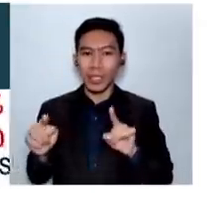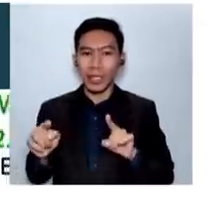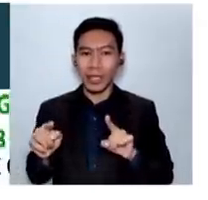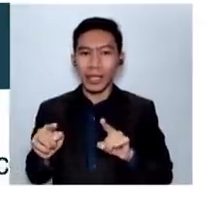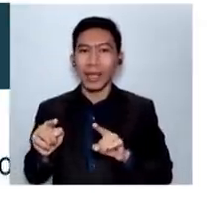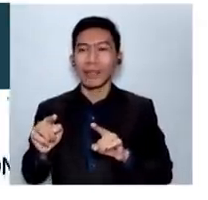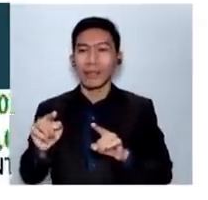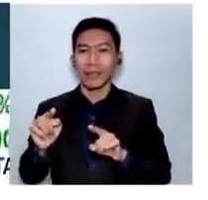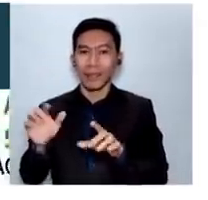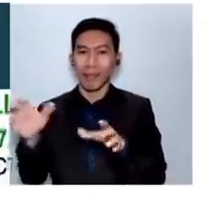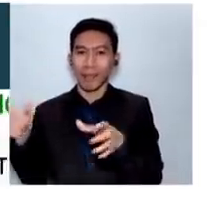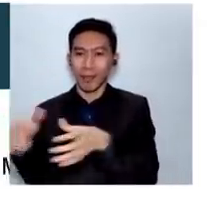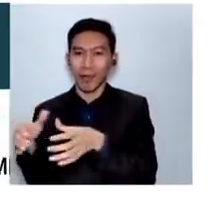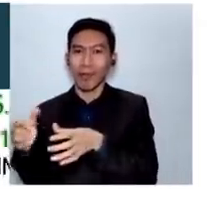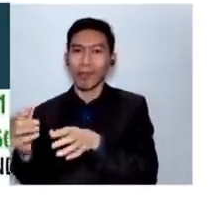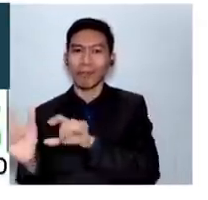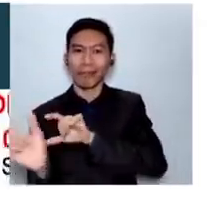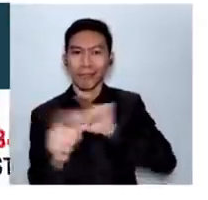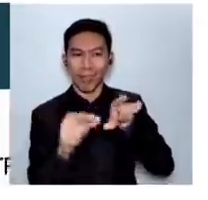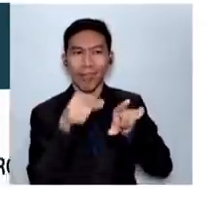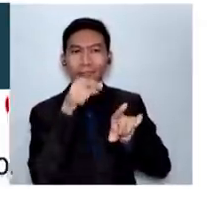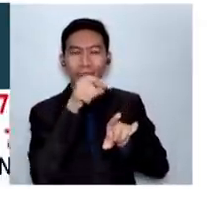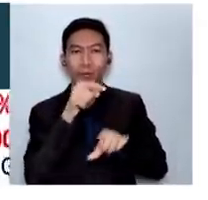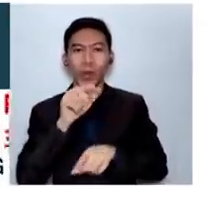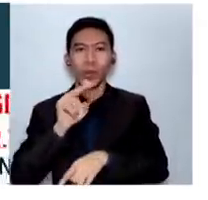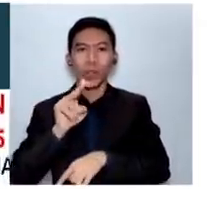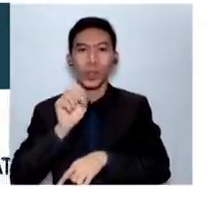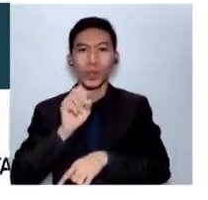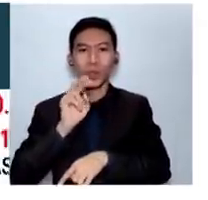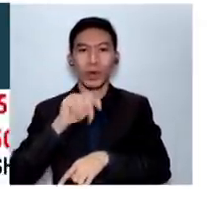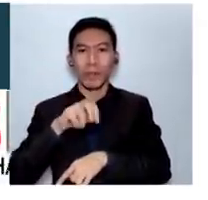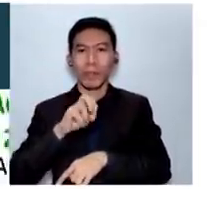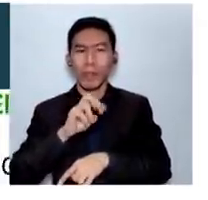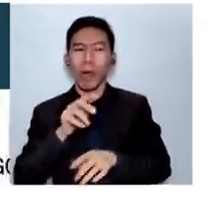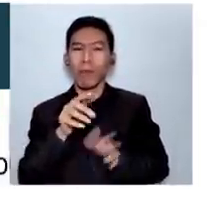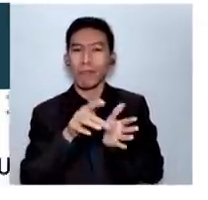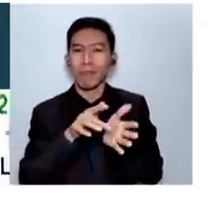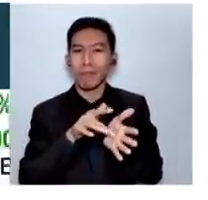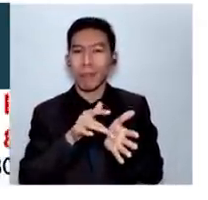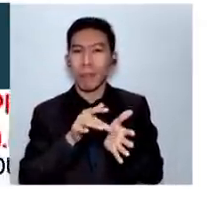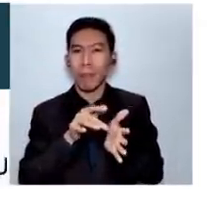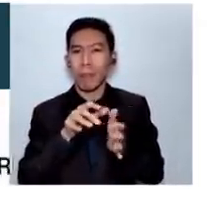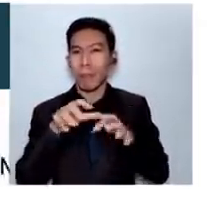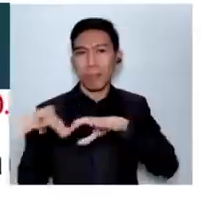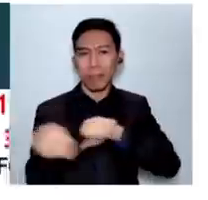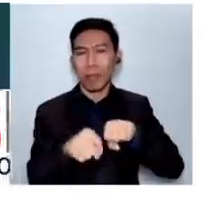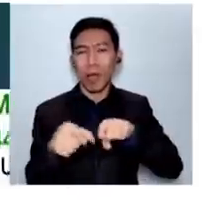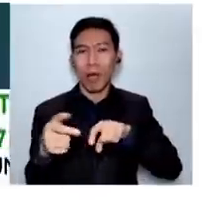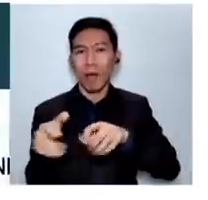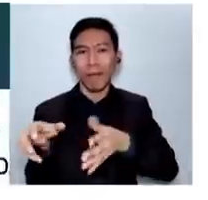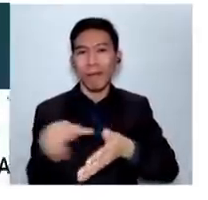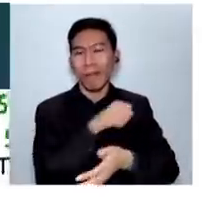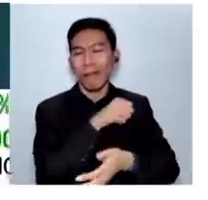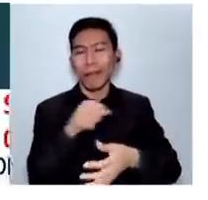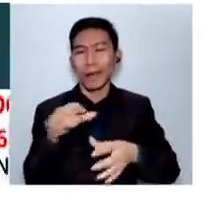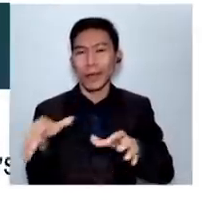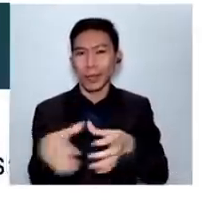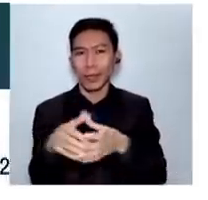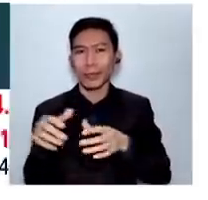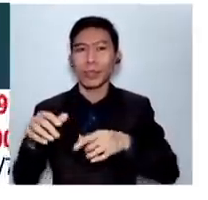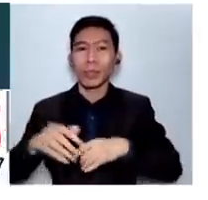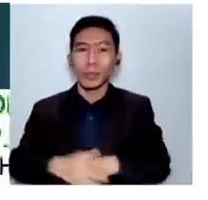This coming from a person who's seen as by many as one of the masterminds of the hijacking of BDP